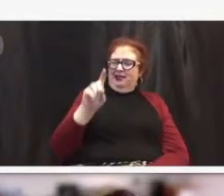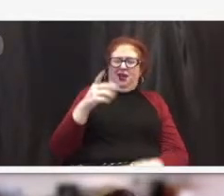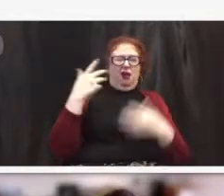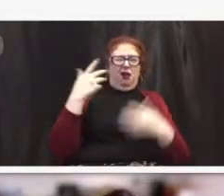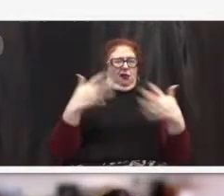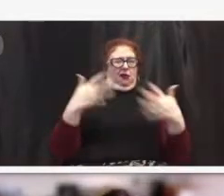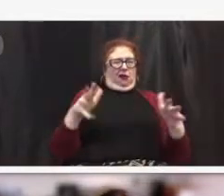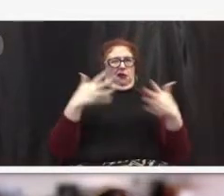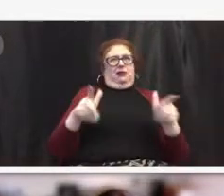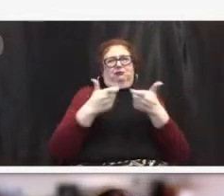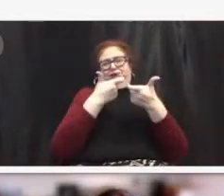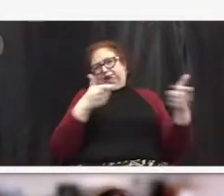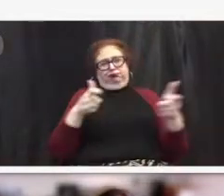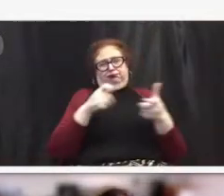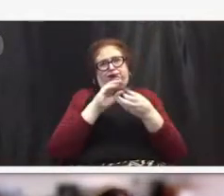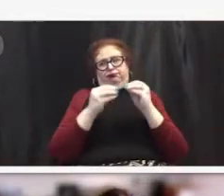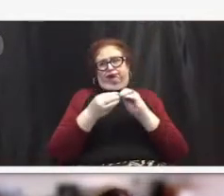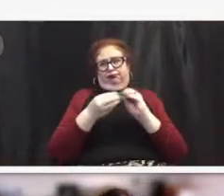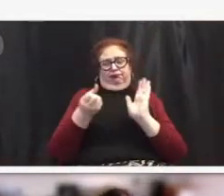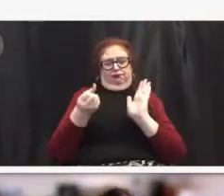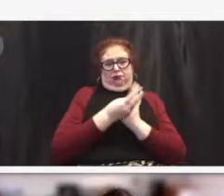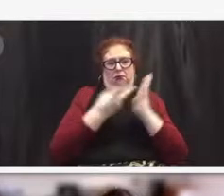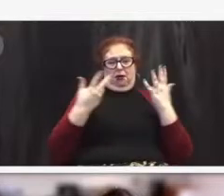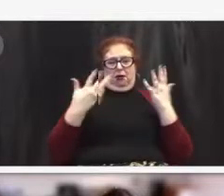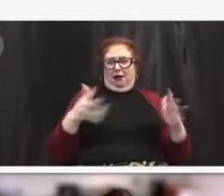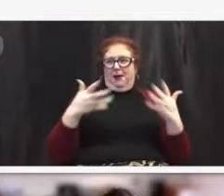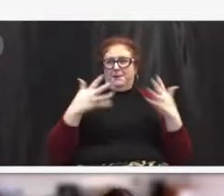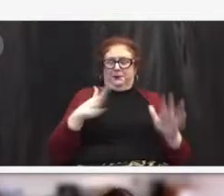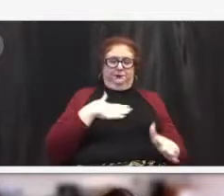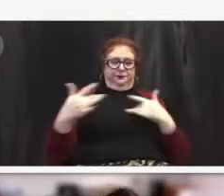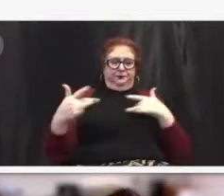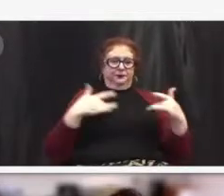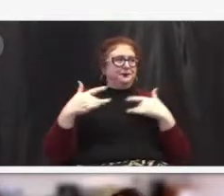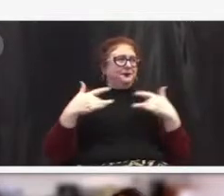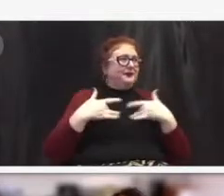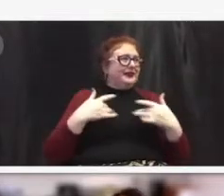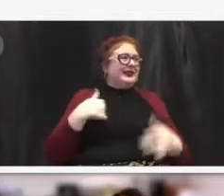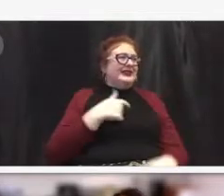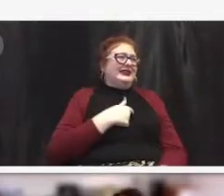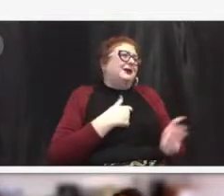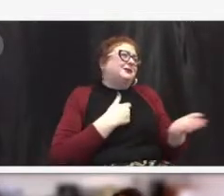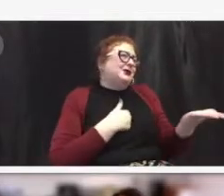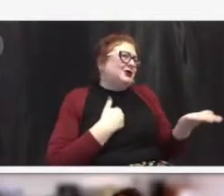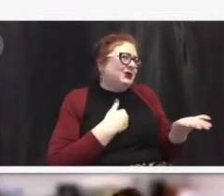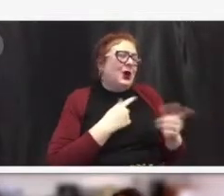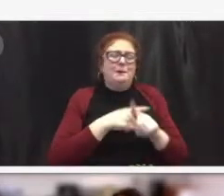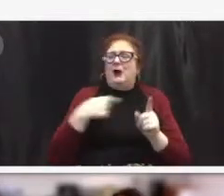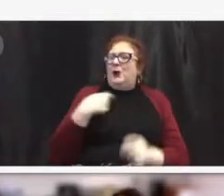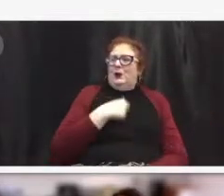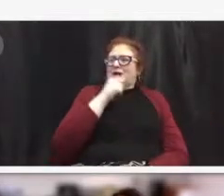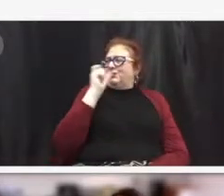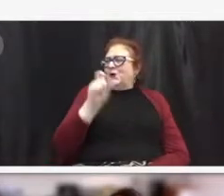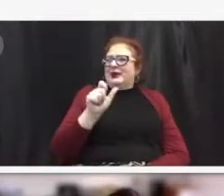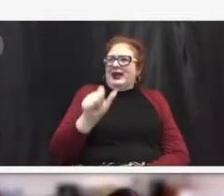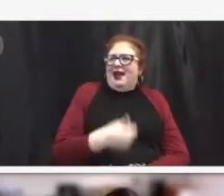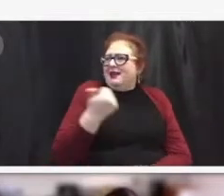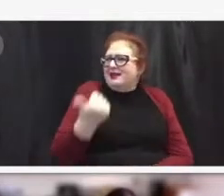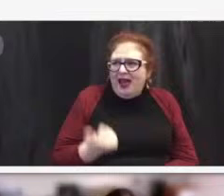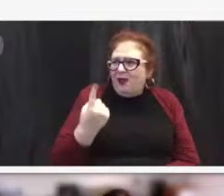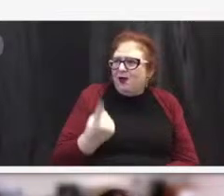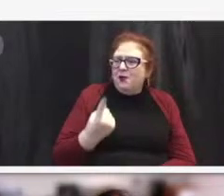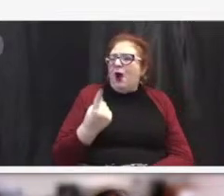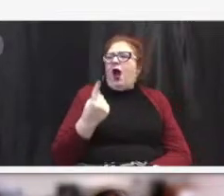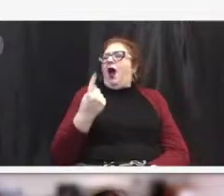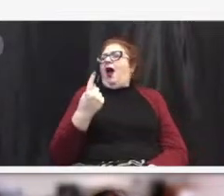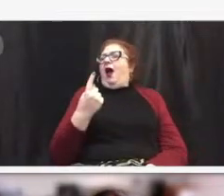a large number of them, and my concern is, sorry to say it, we don't need another one, but it's a great property. The people that owned it ahead